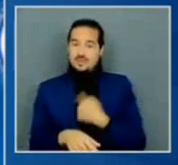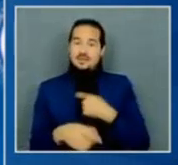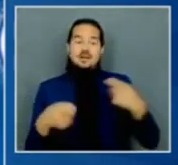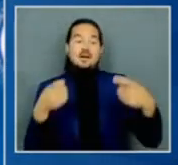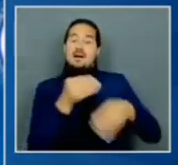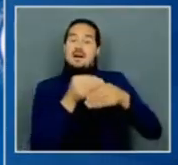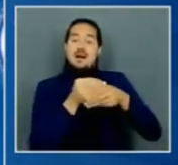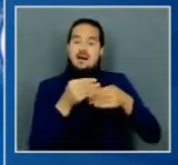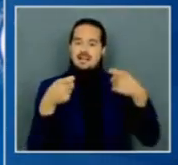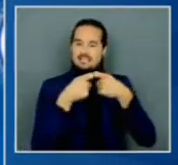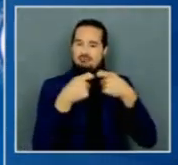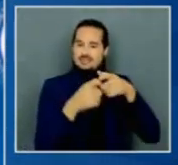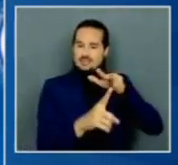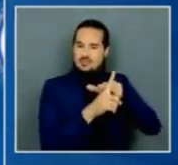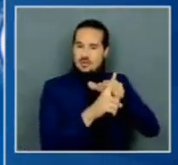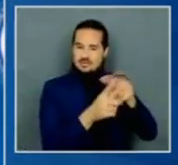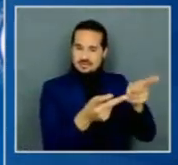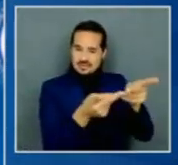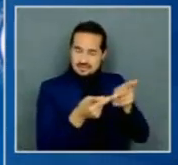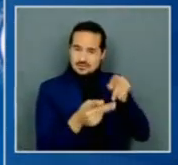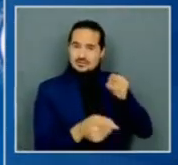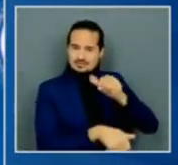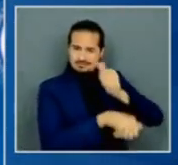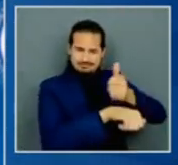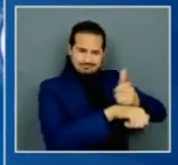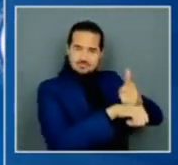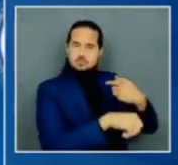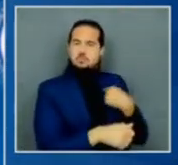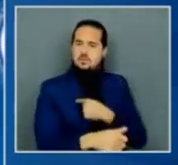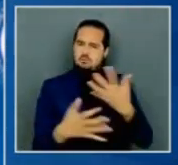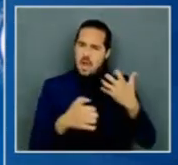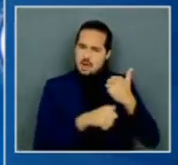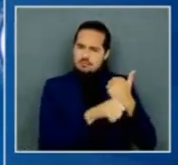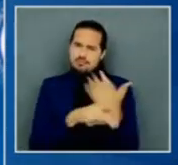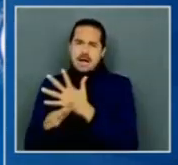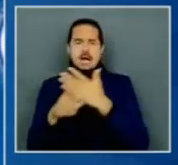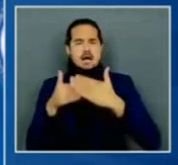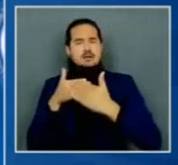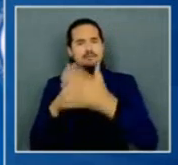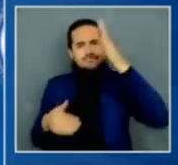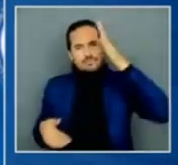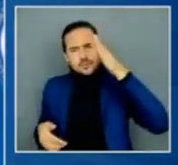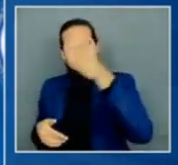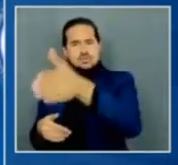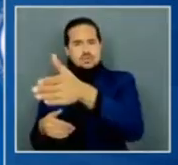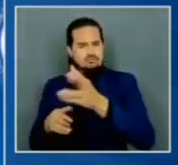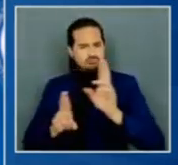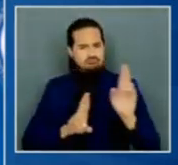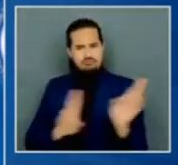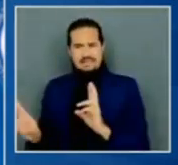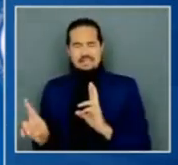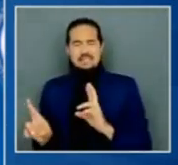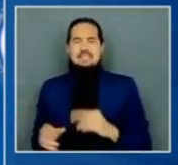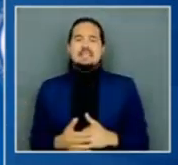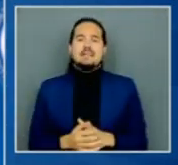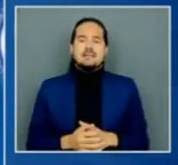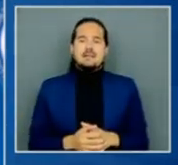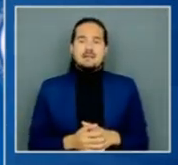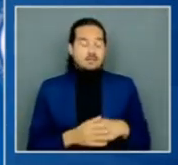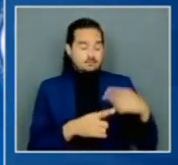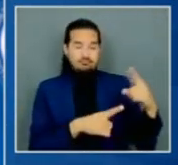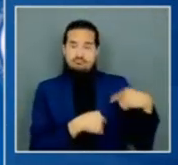charging infrastructure to help prepare for a more sustainable future. We also dealt with the challenges created